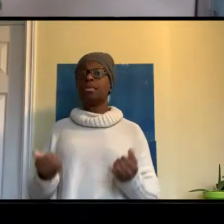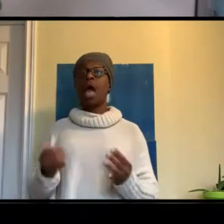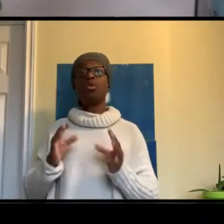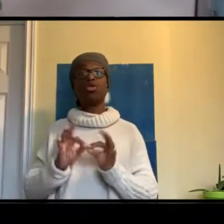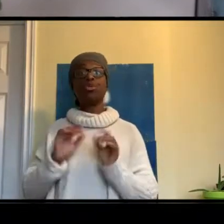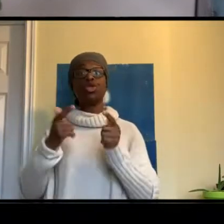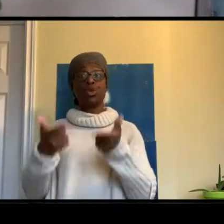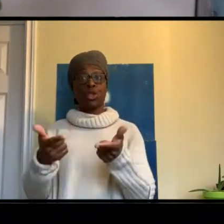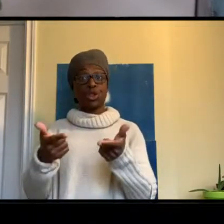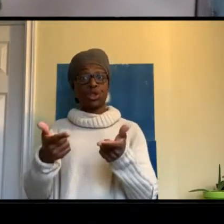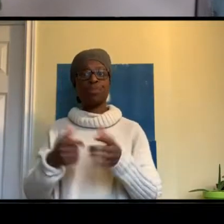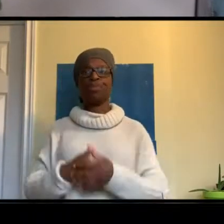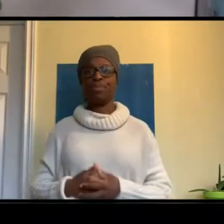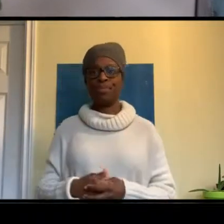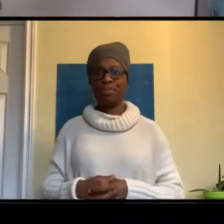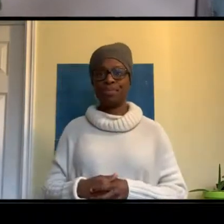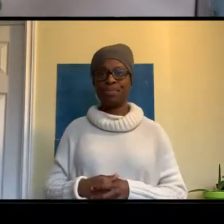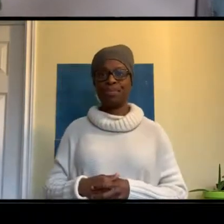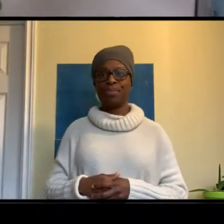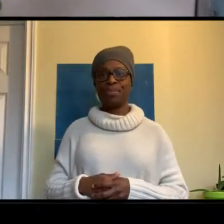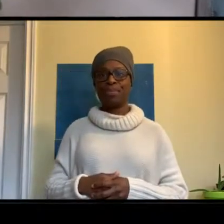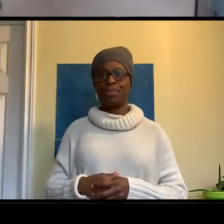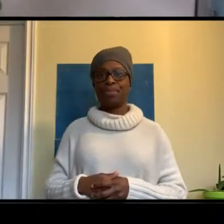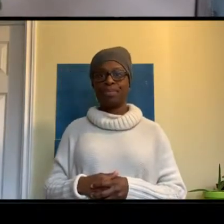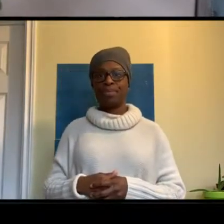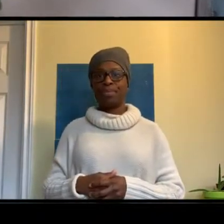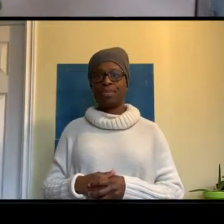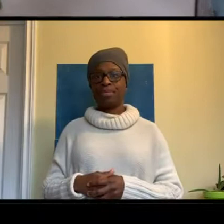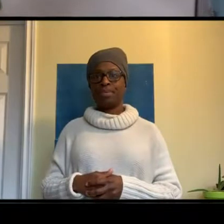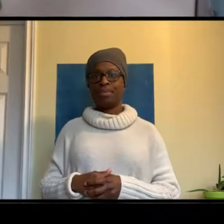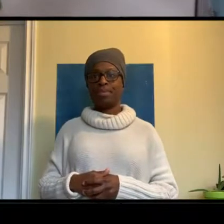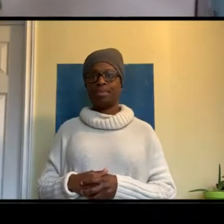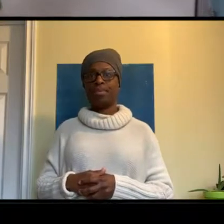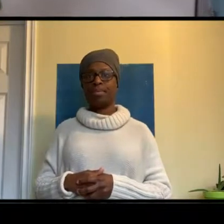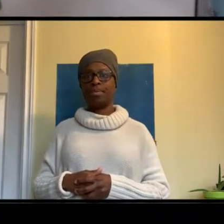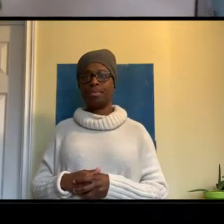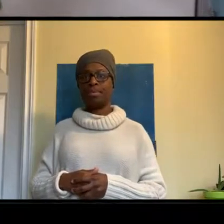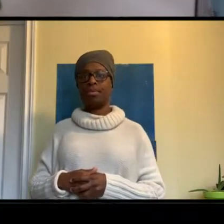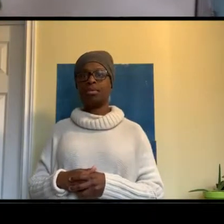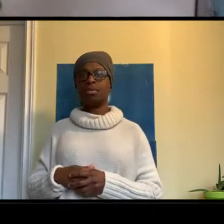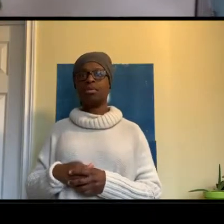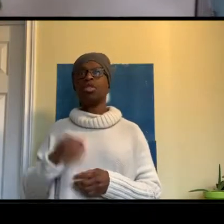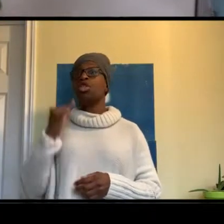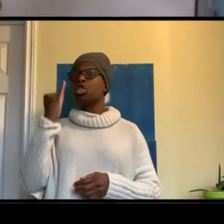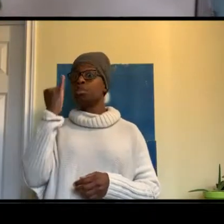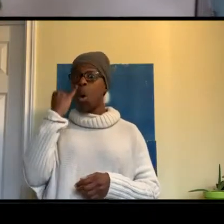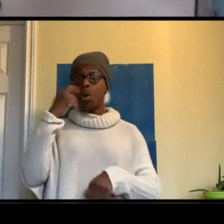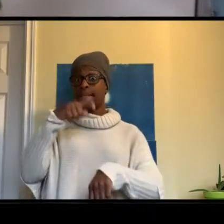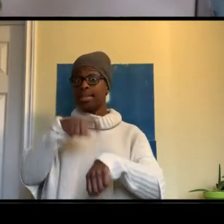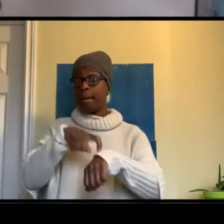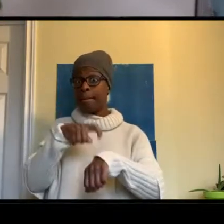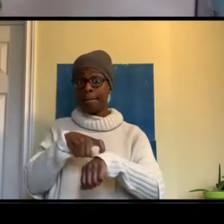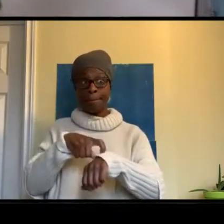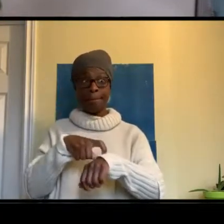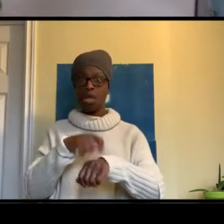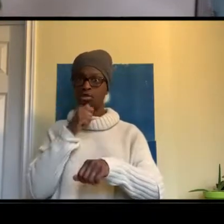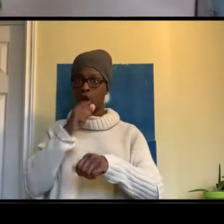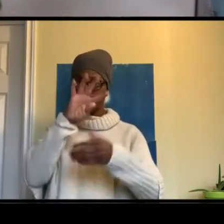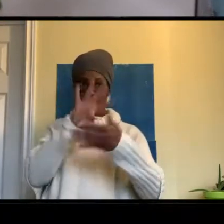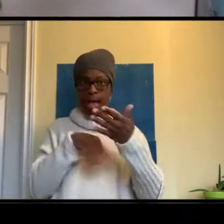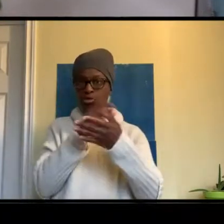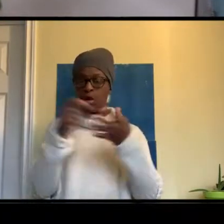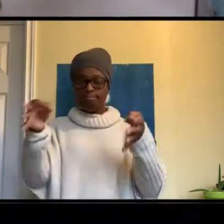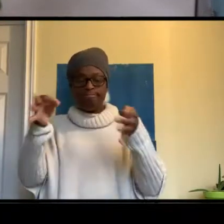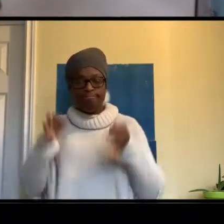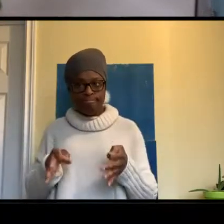enough time, and then that limits your ability to take the breaks that you need, then you're also not really taking